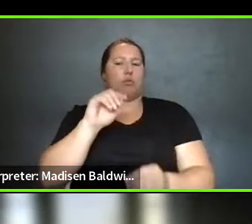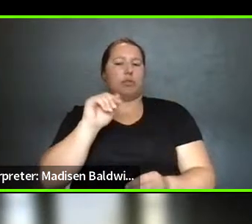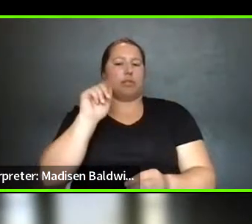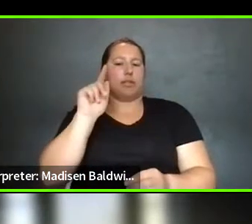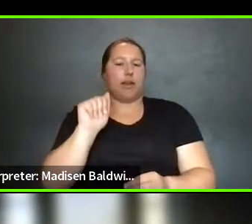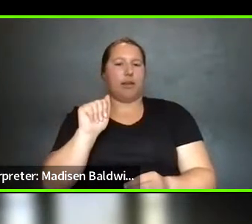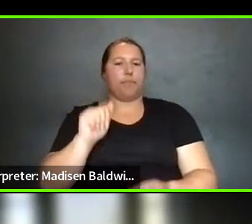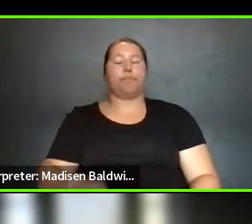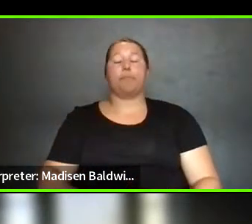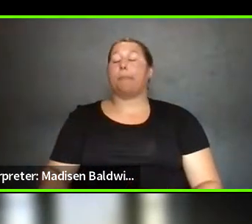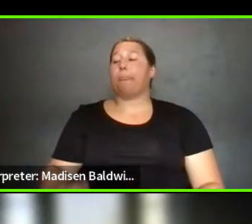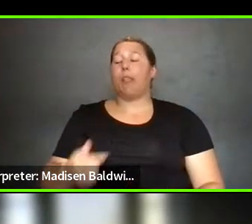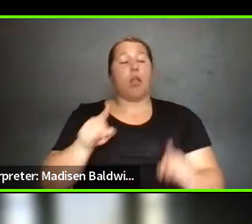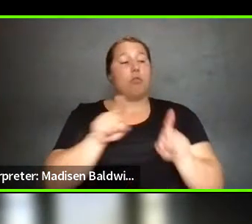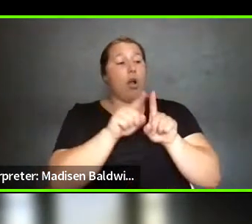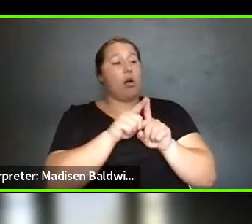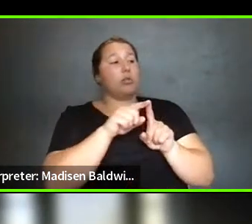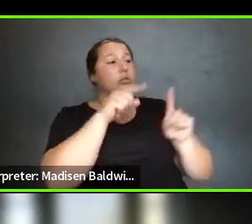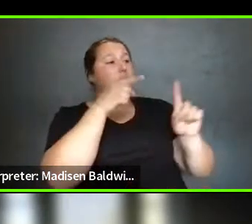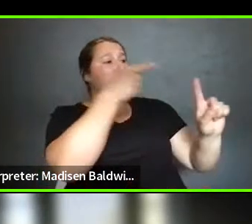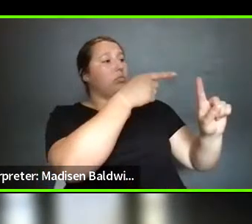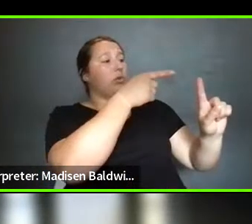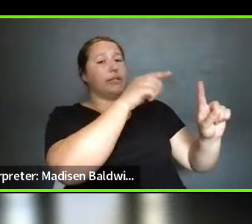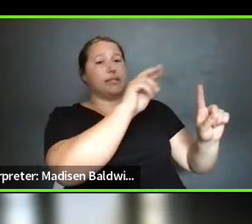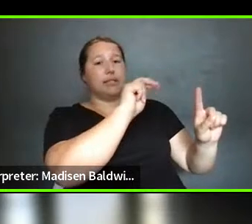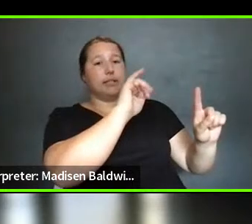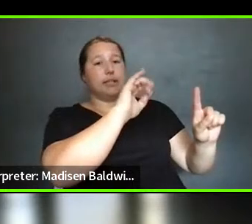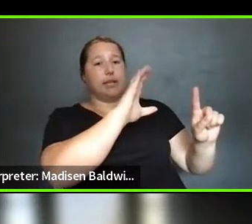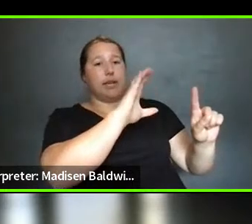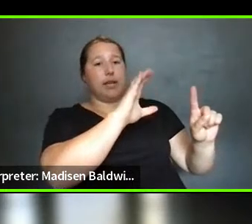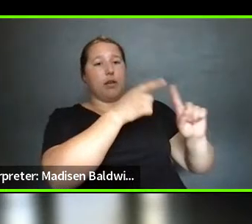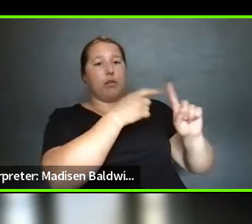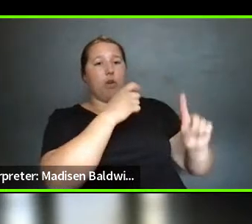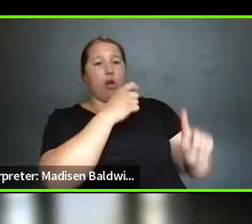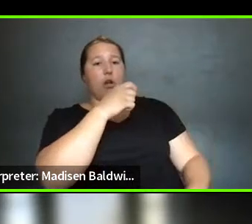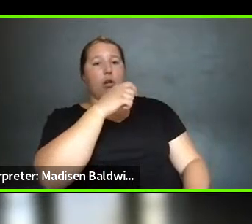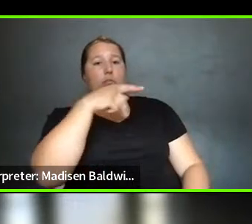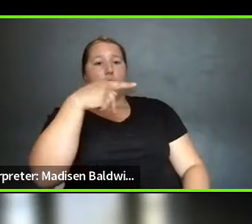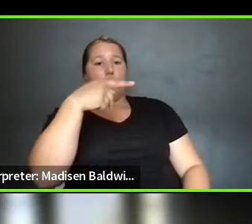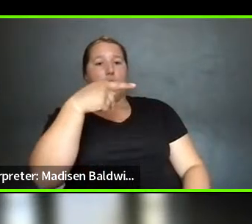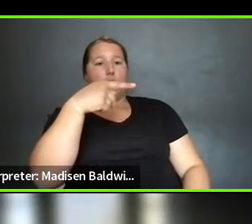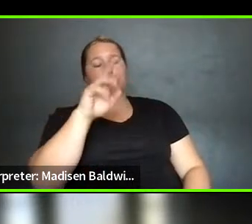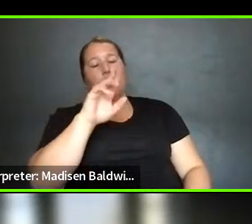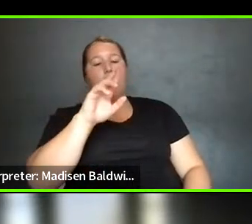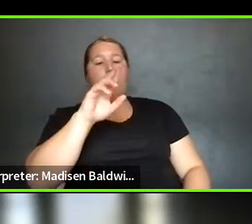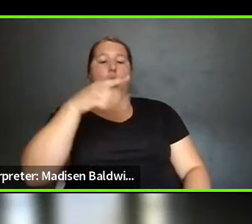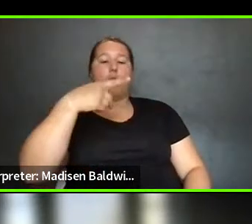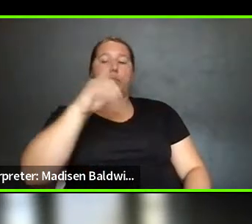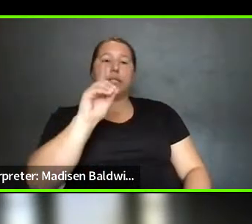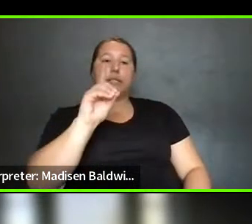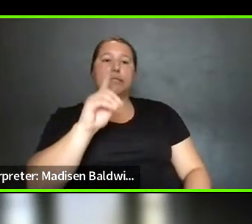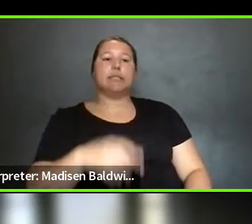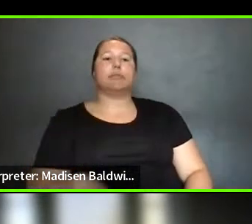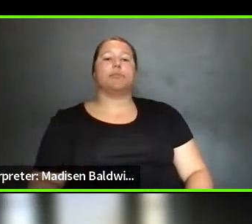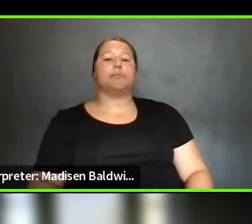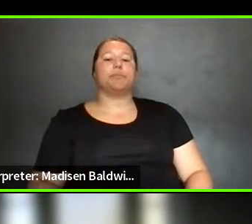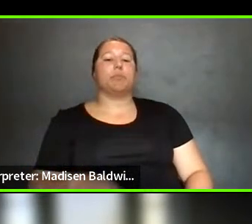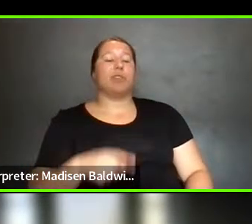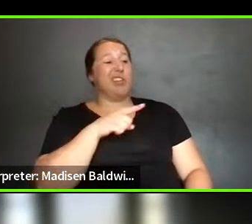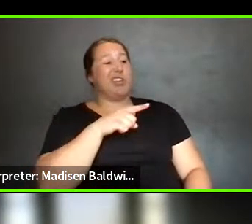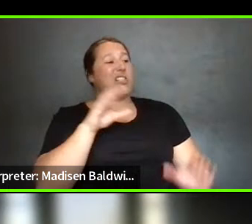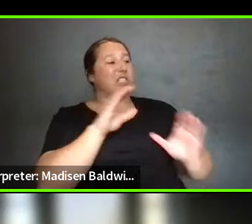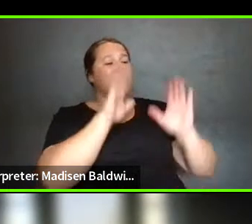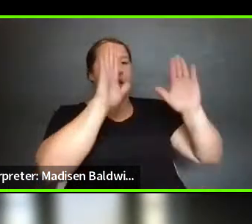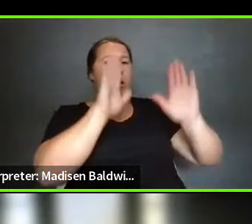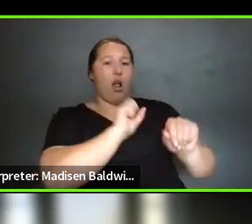Petiti in RPD, who I think has done a really good job of making himself who's been done a really good